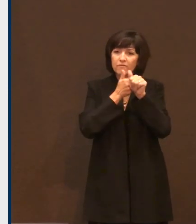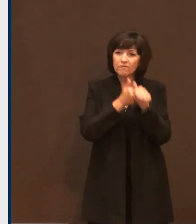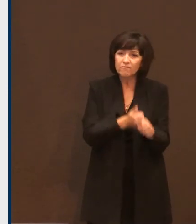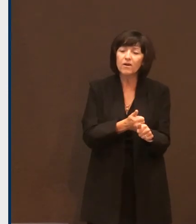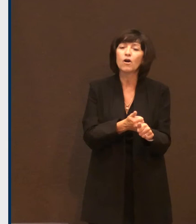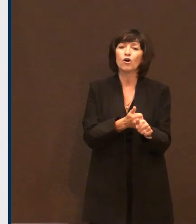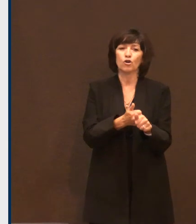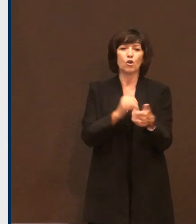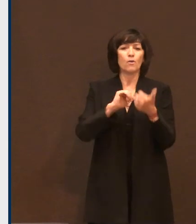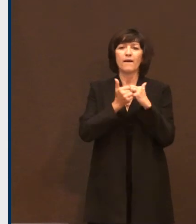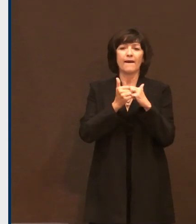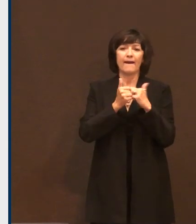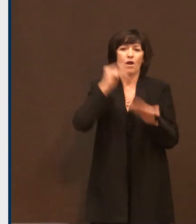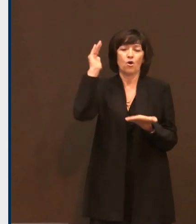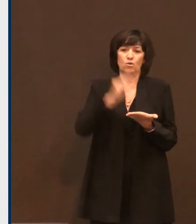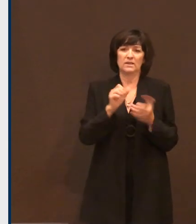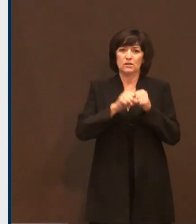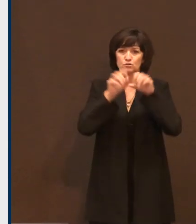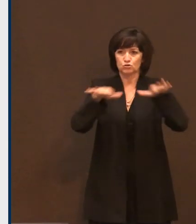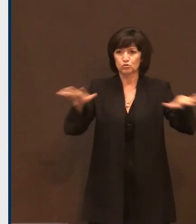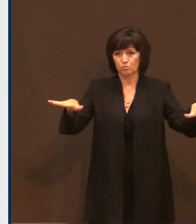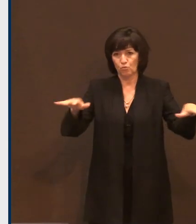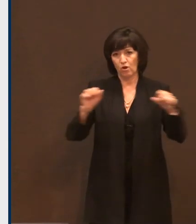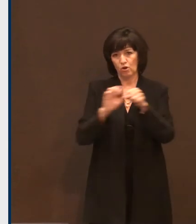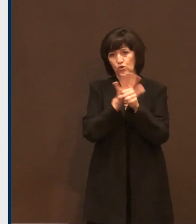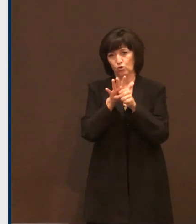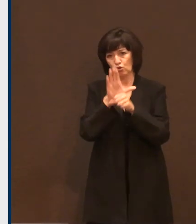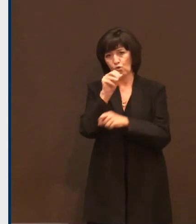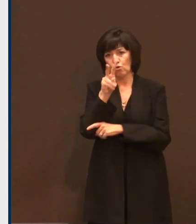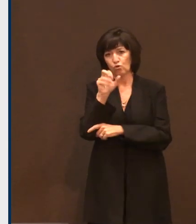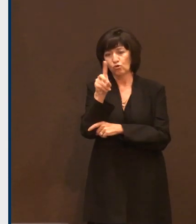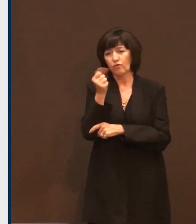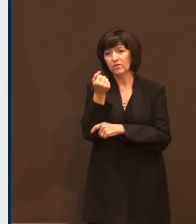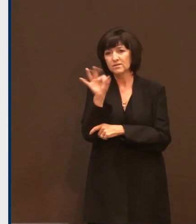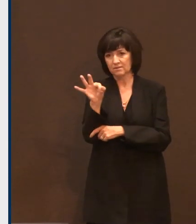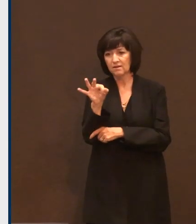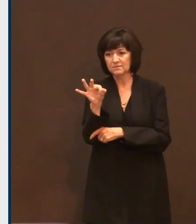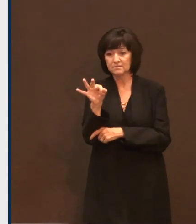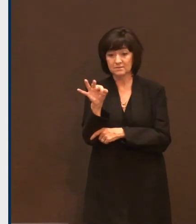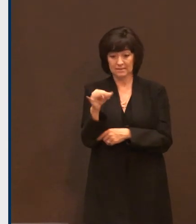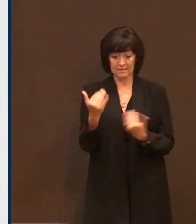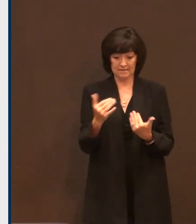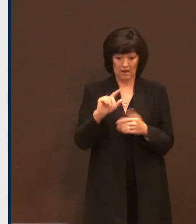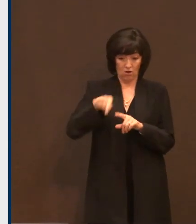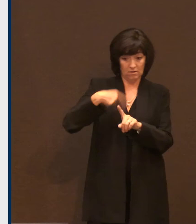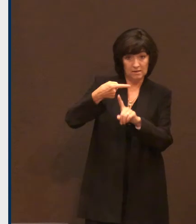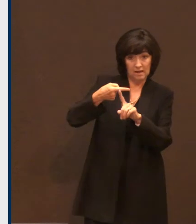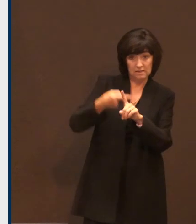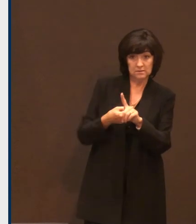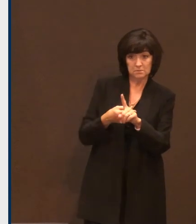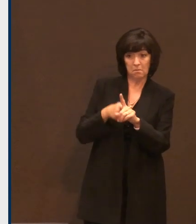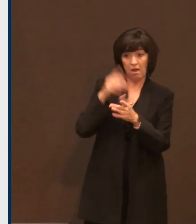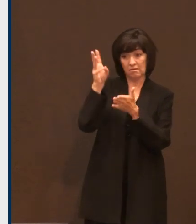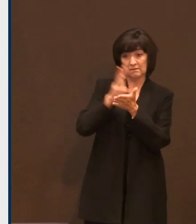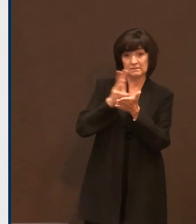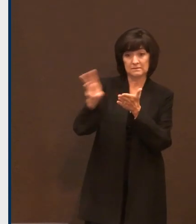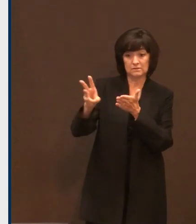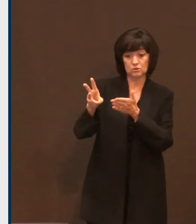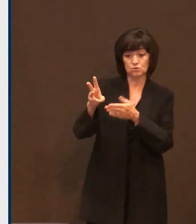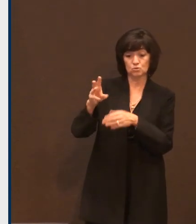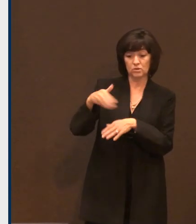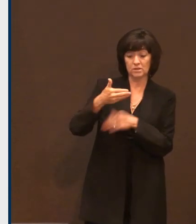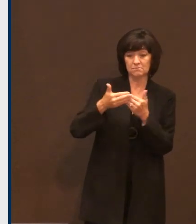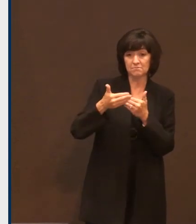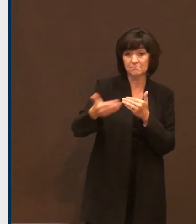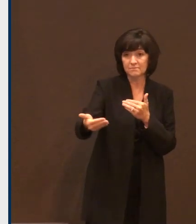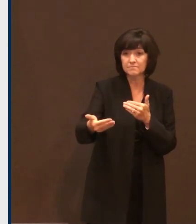COVID-19 that will exist a month and a half from now. So it requires us to